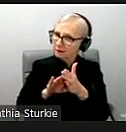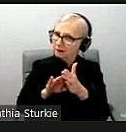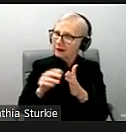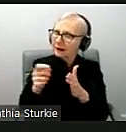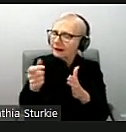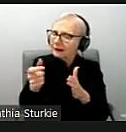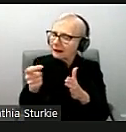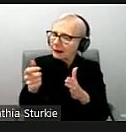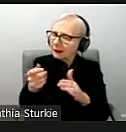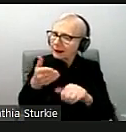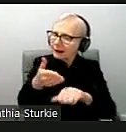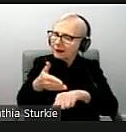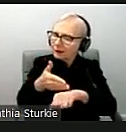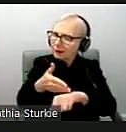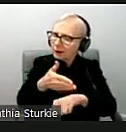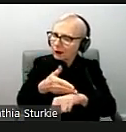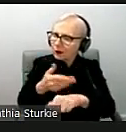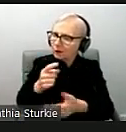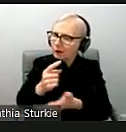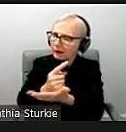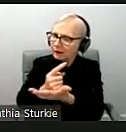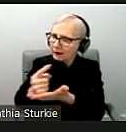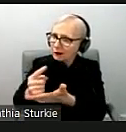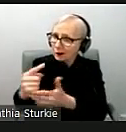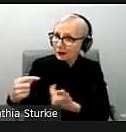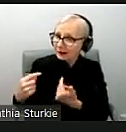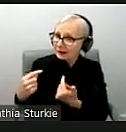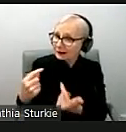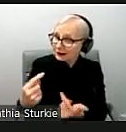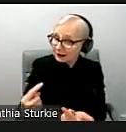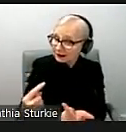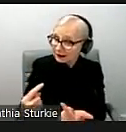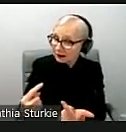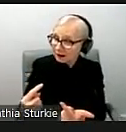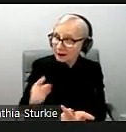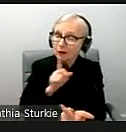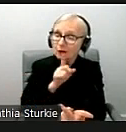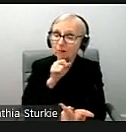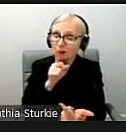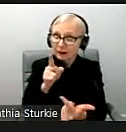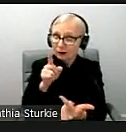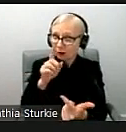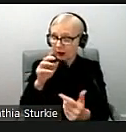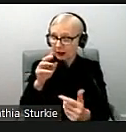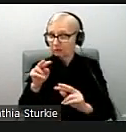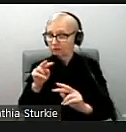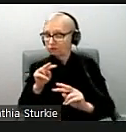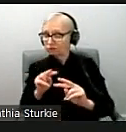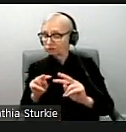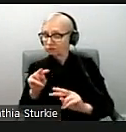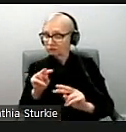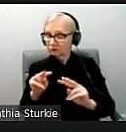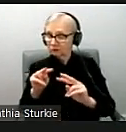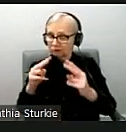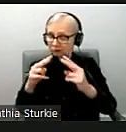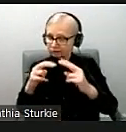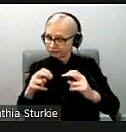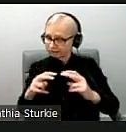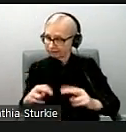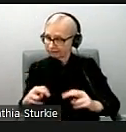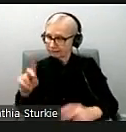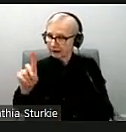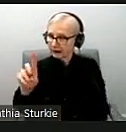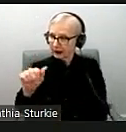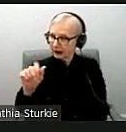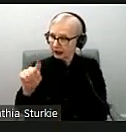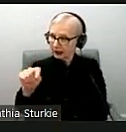of improvement this week so far. But really what I'm going to be looking for in this data to feel confident